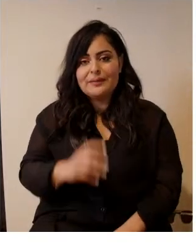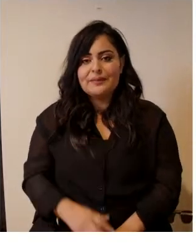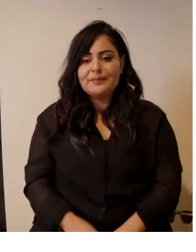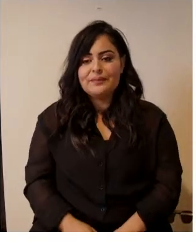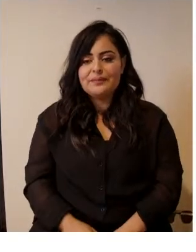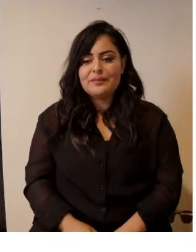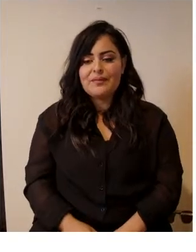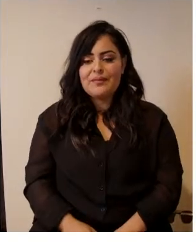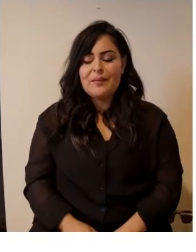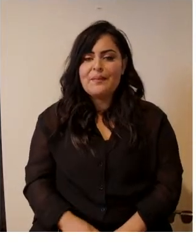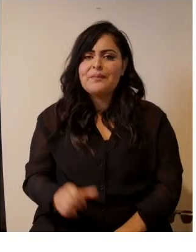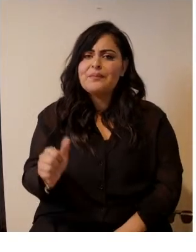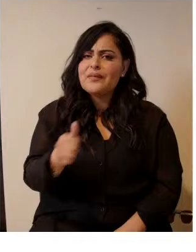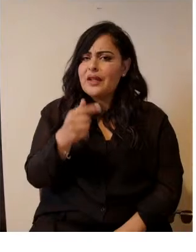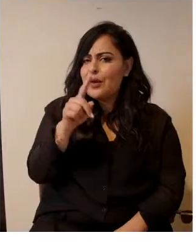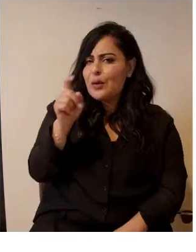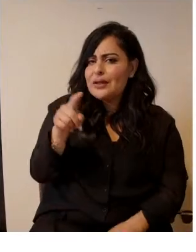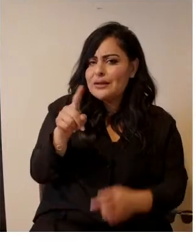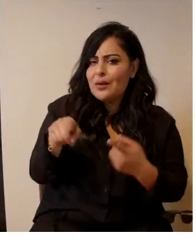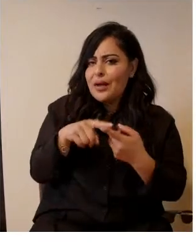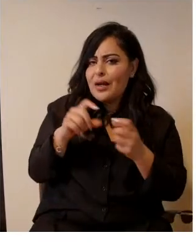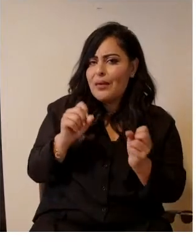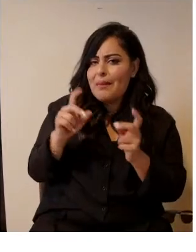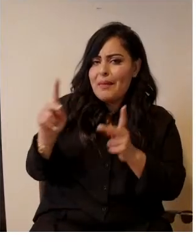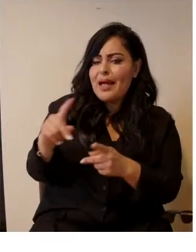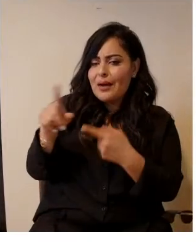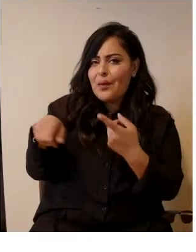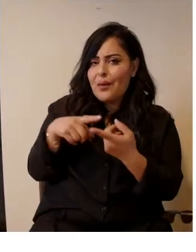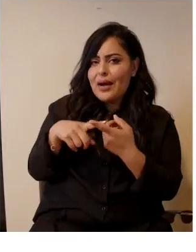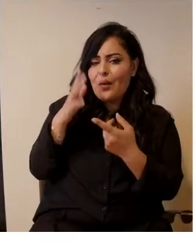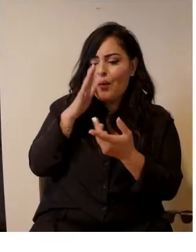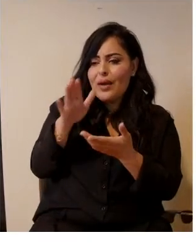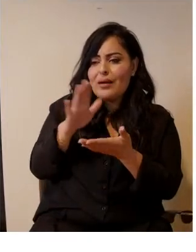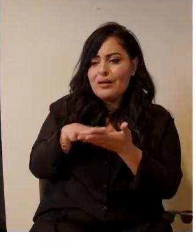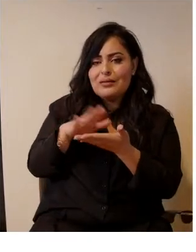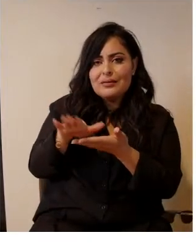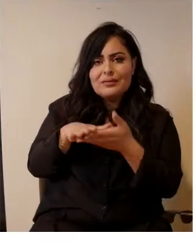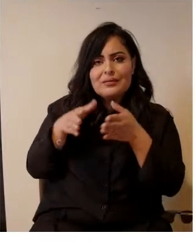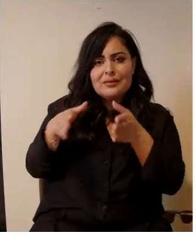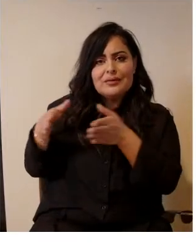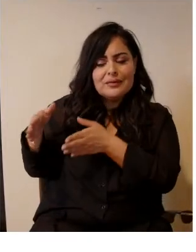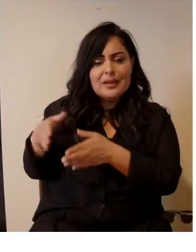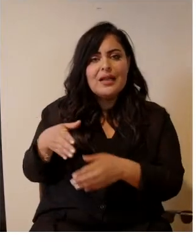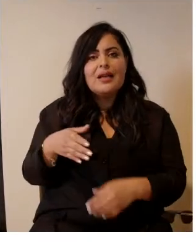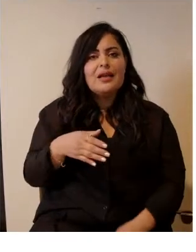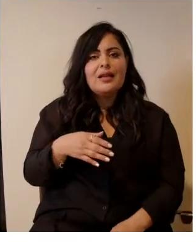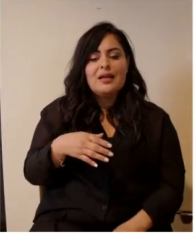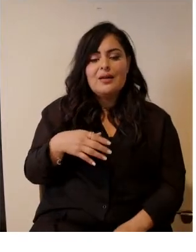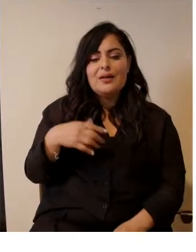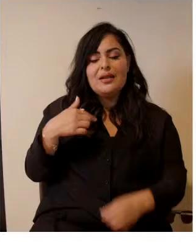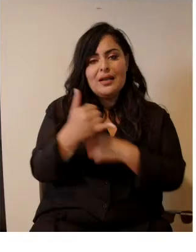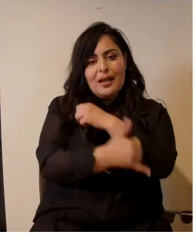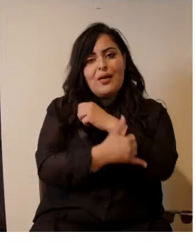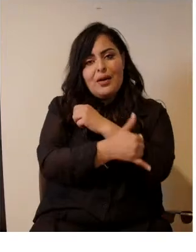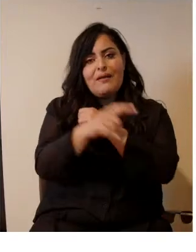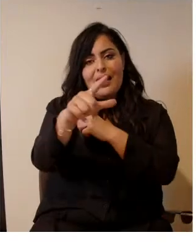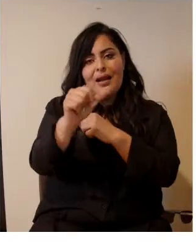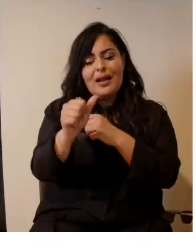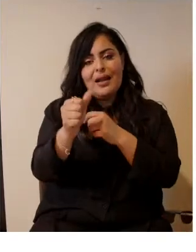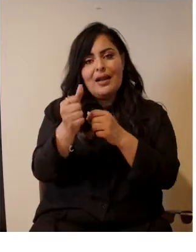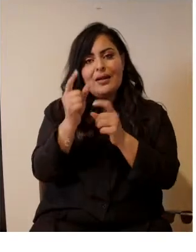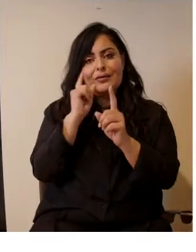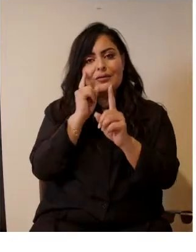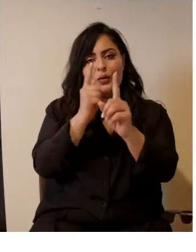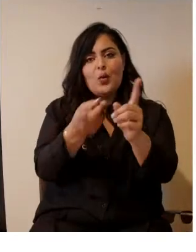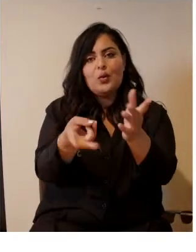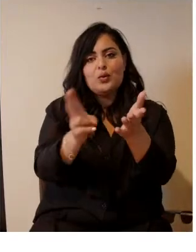has had a question. It's the inevitable question, when can we get back and when will the debris be removed? The County of Los Angeles intends to enroll in